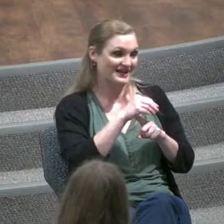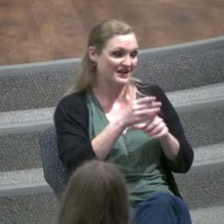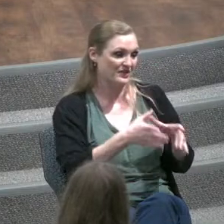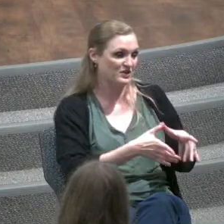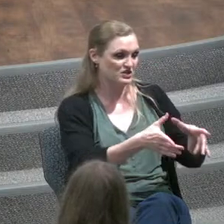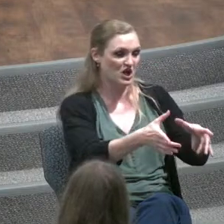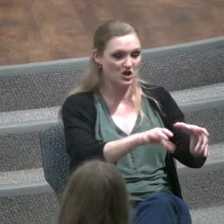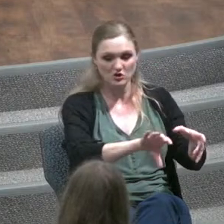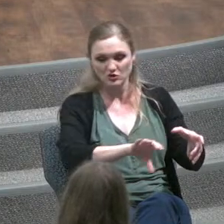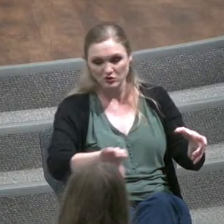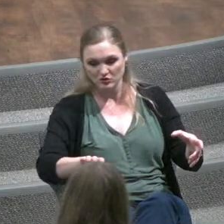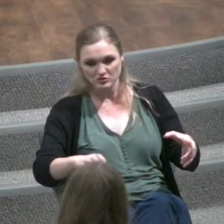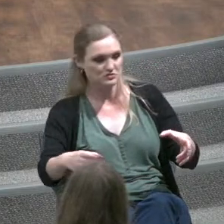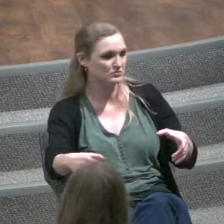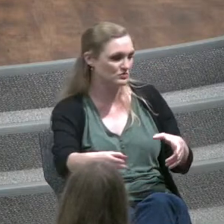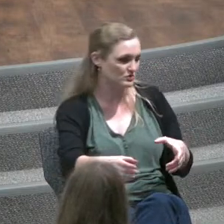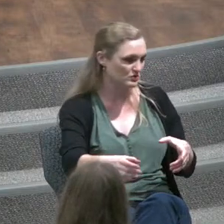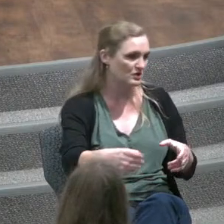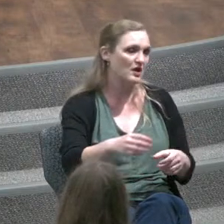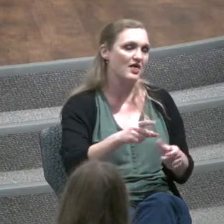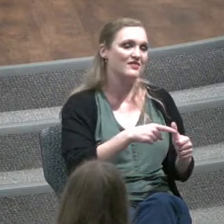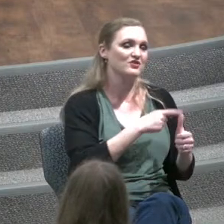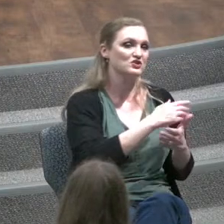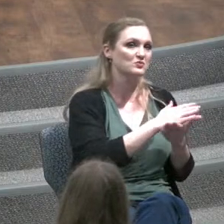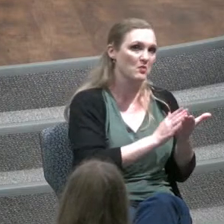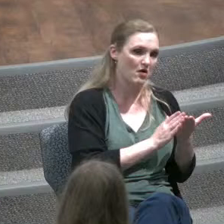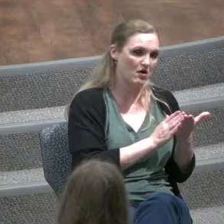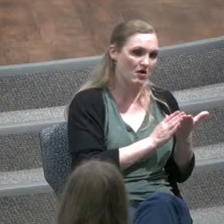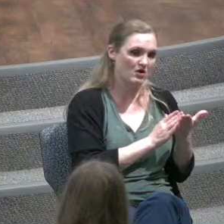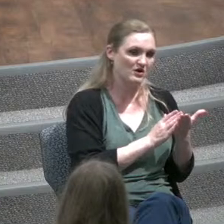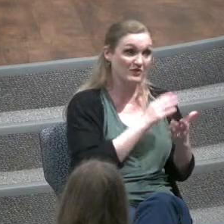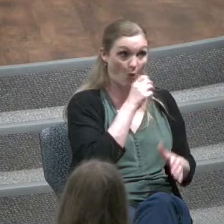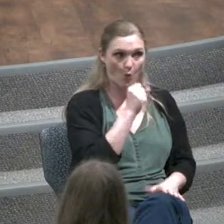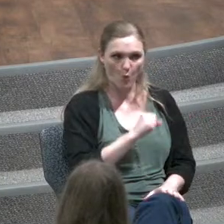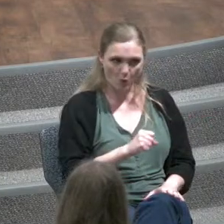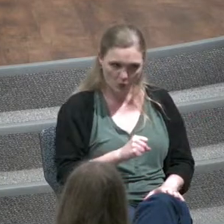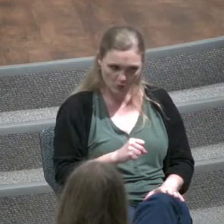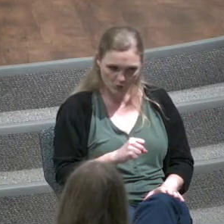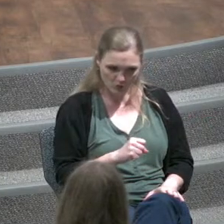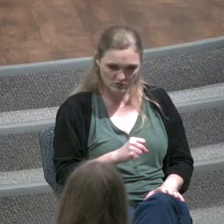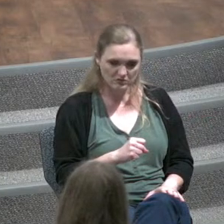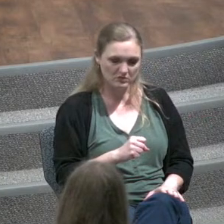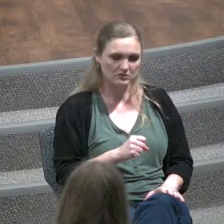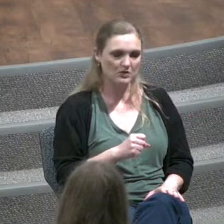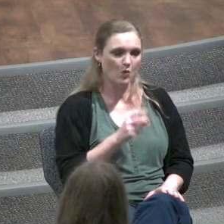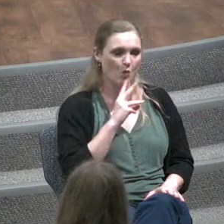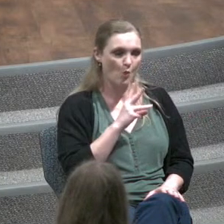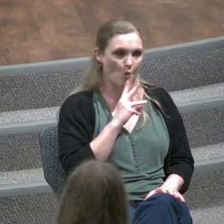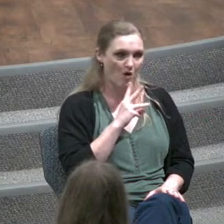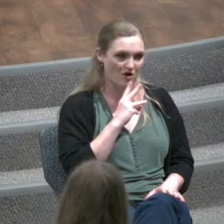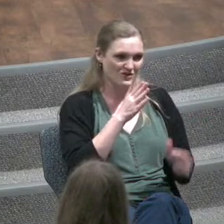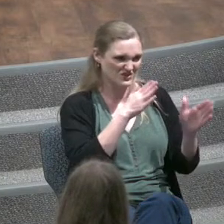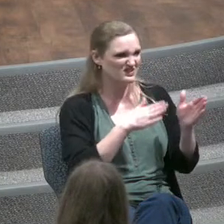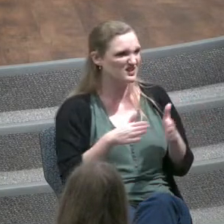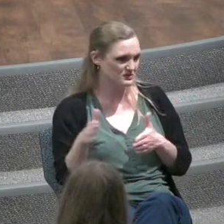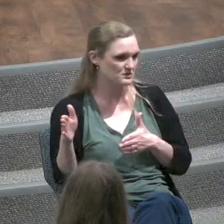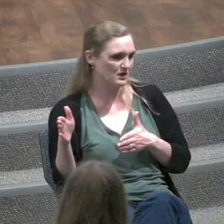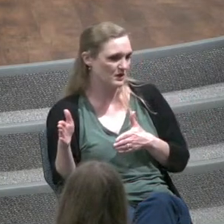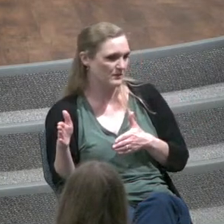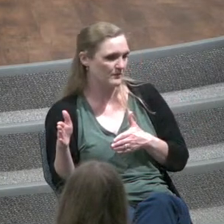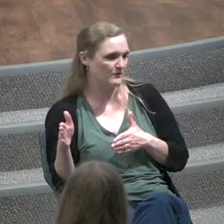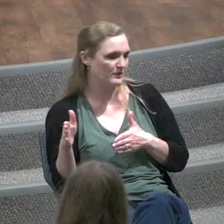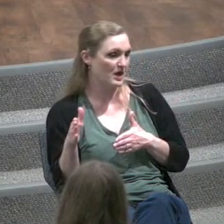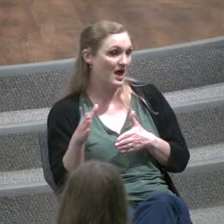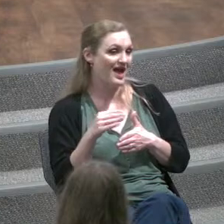system of tunnels. The first part of the tunnels are the old water system of Herod the Great,